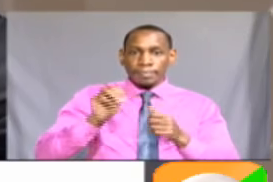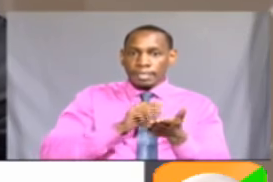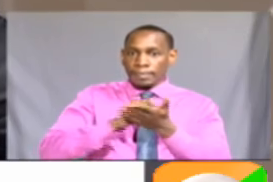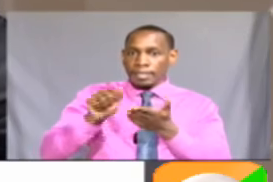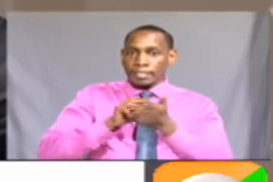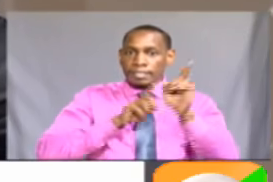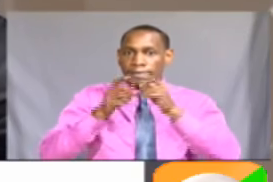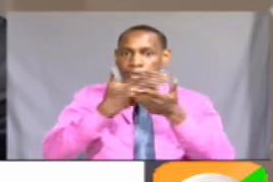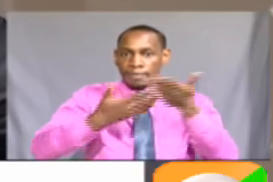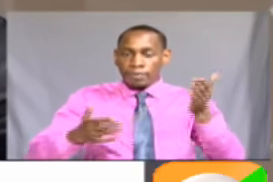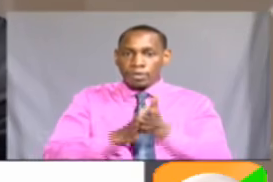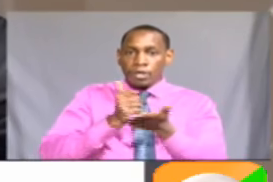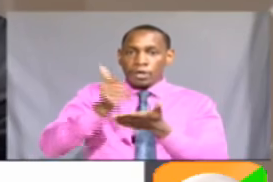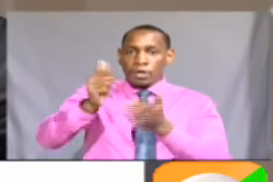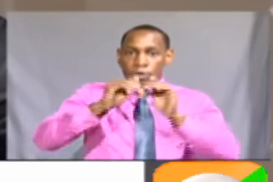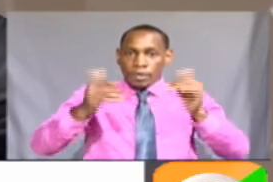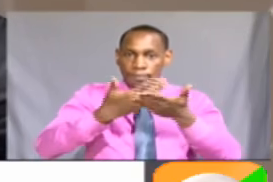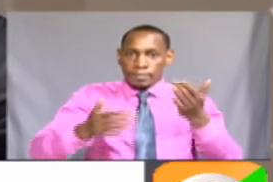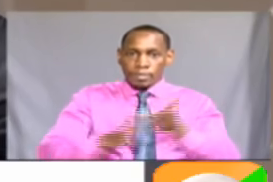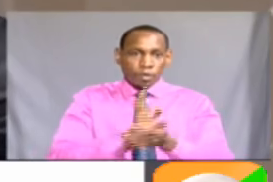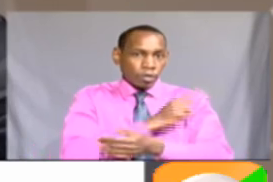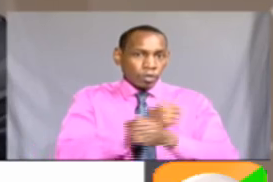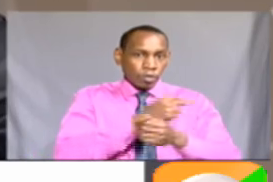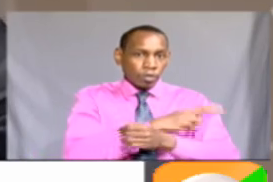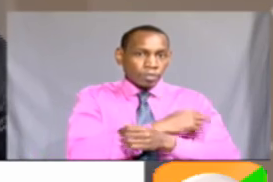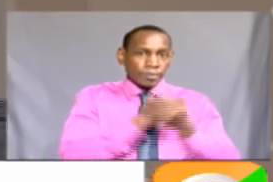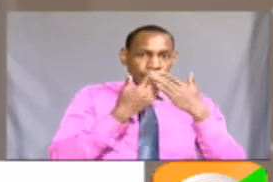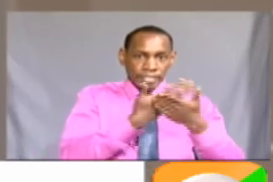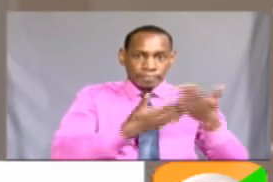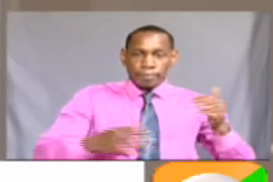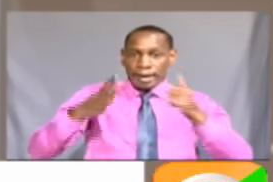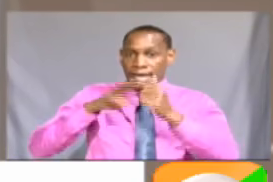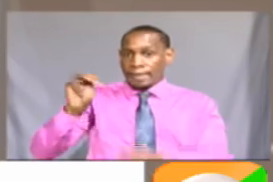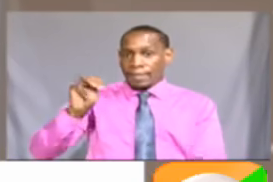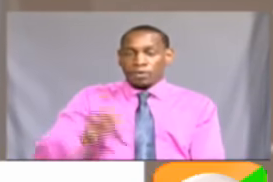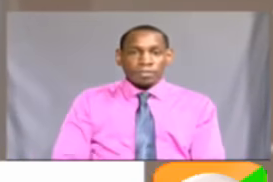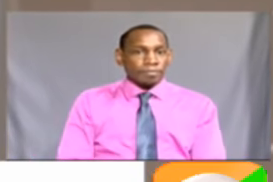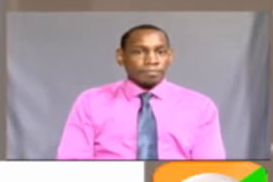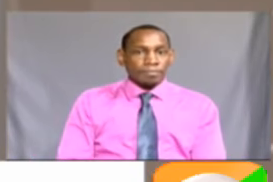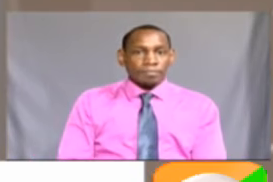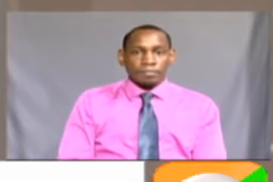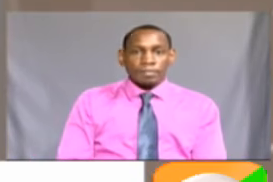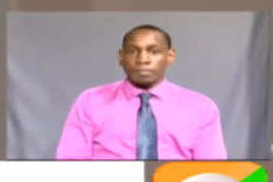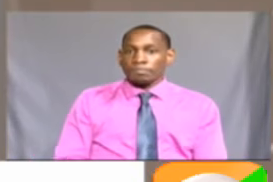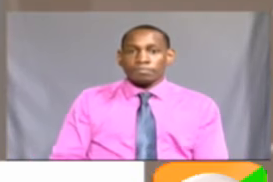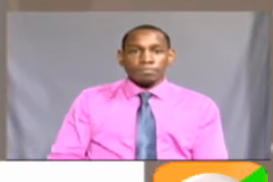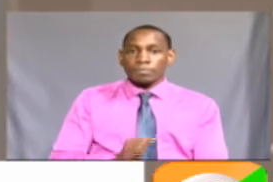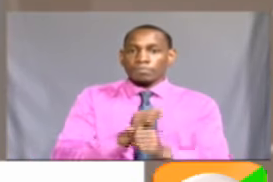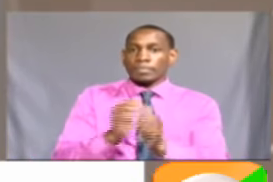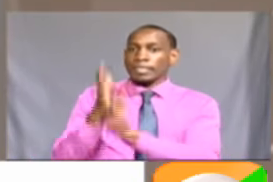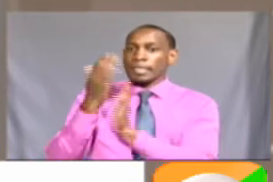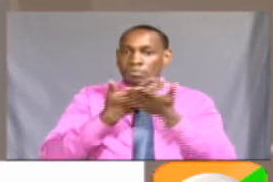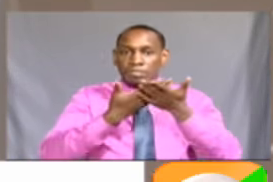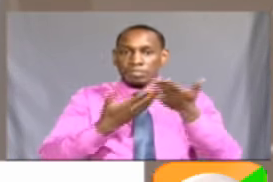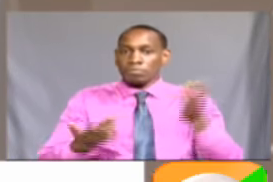of travelers' forms, quarantine forms, discharge forms at 9 million shillings. These are not security documents that